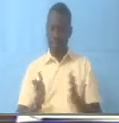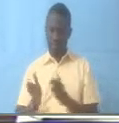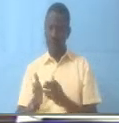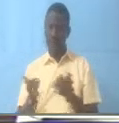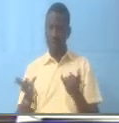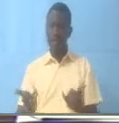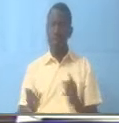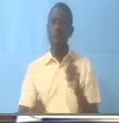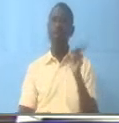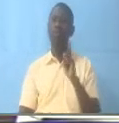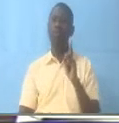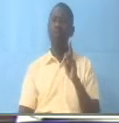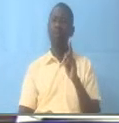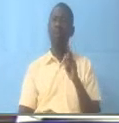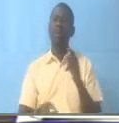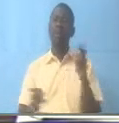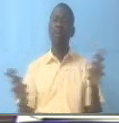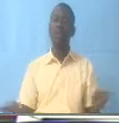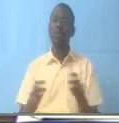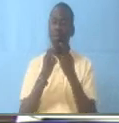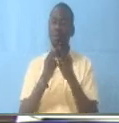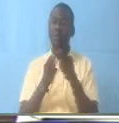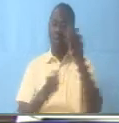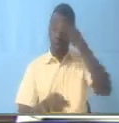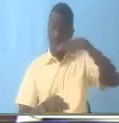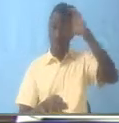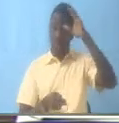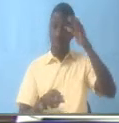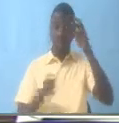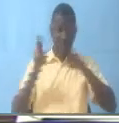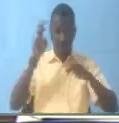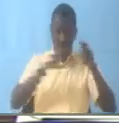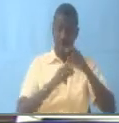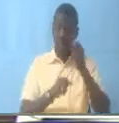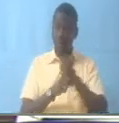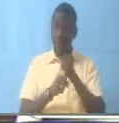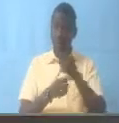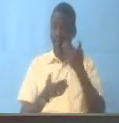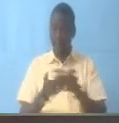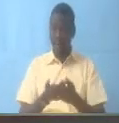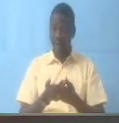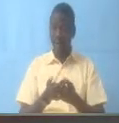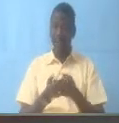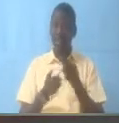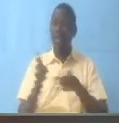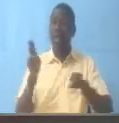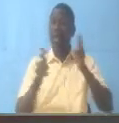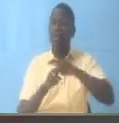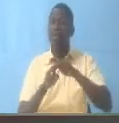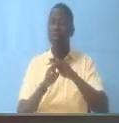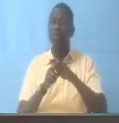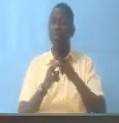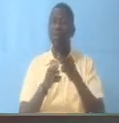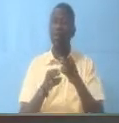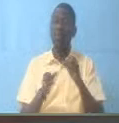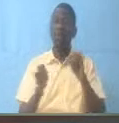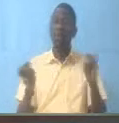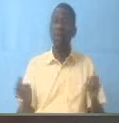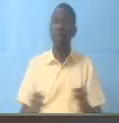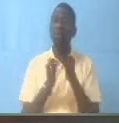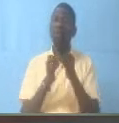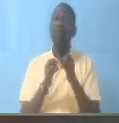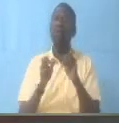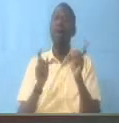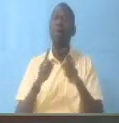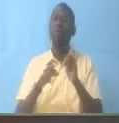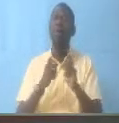that the Commission of Inquiry made? ñi nga xam ne ñooy jàmbur ñu tànnoon ñu def gëstu boobu nangutoo bi nga xam ne moom lañ